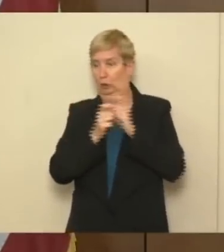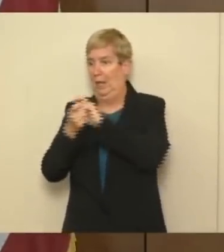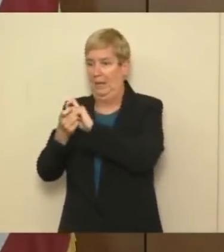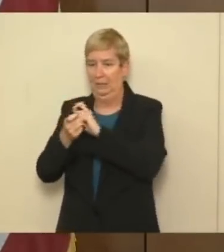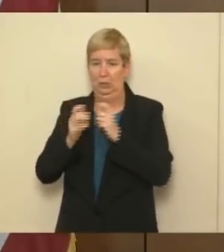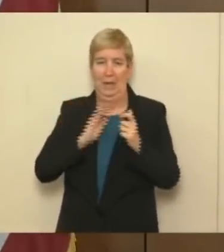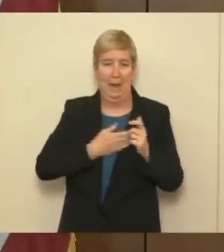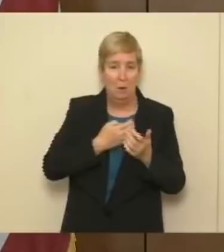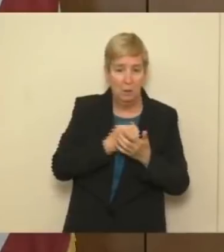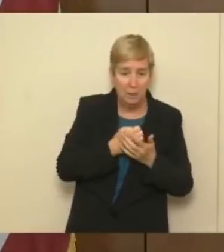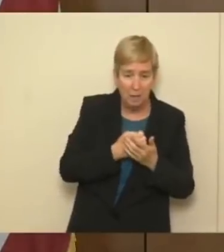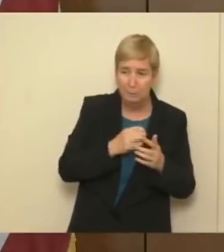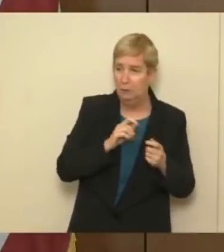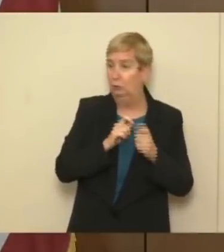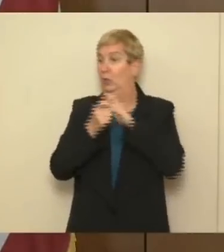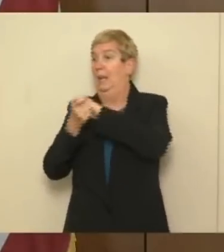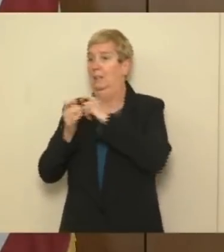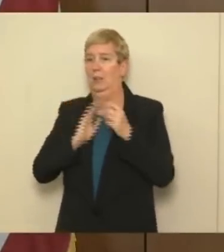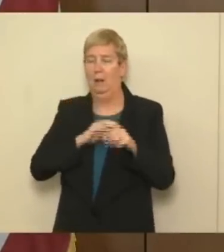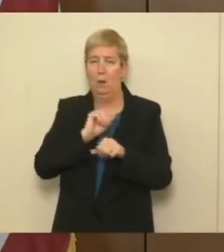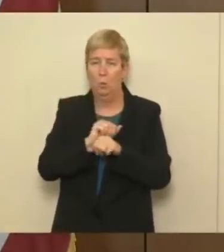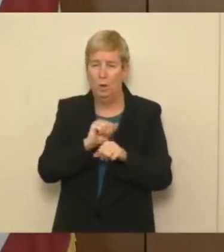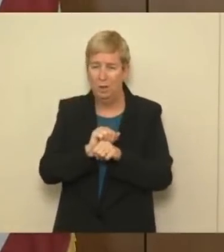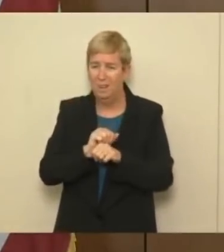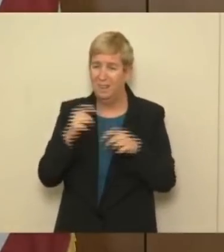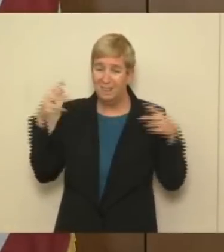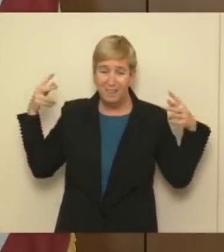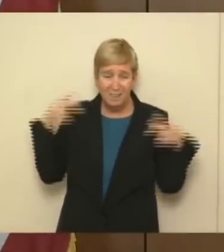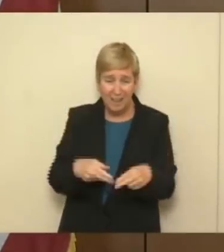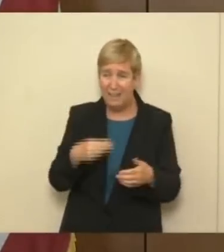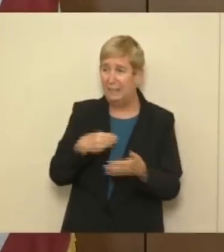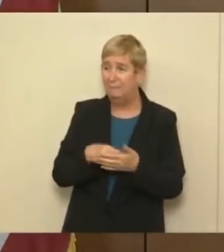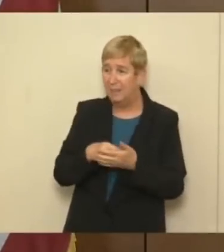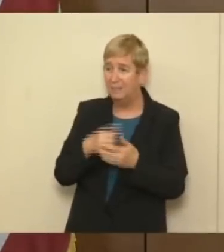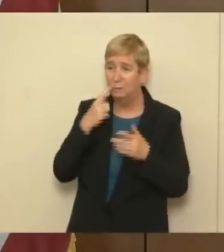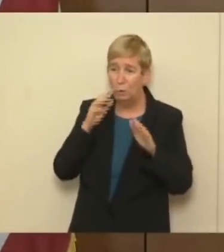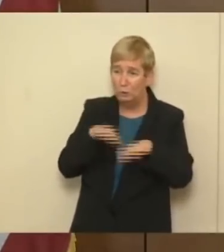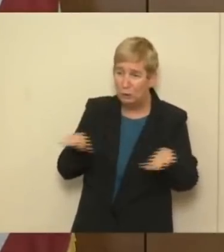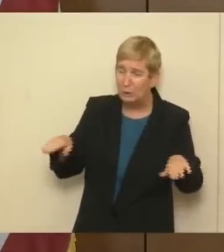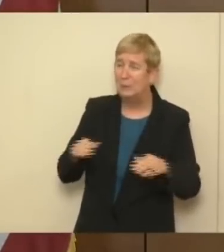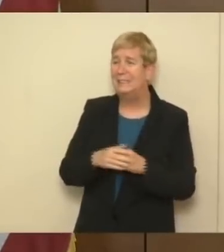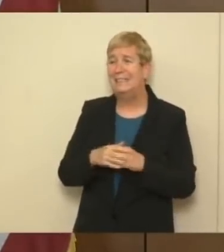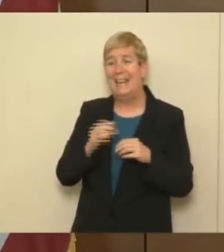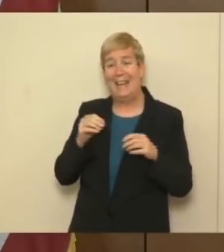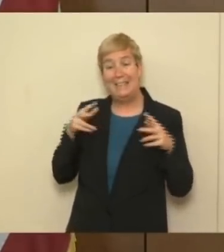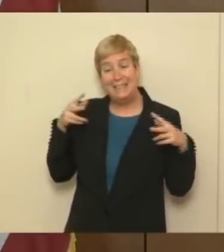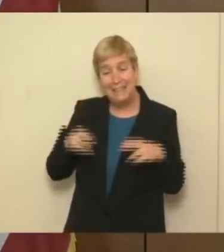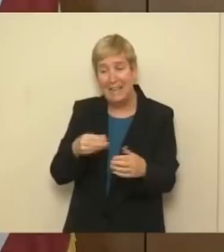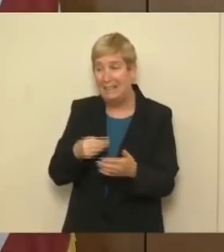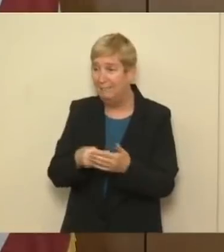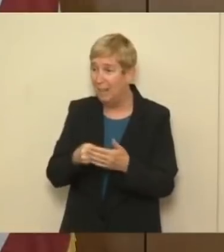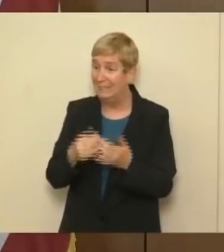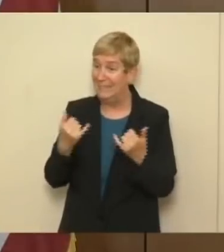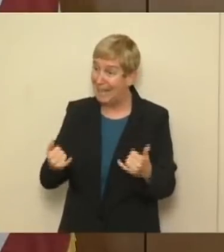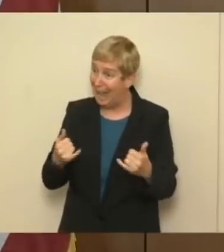know really work, cutting those funds unnecessarily and too early, and I don't want New Mexicans to think that anyone here